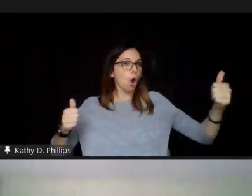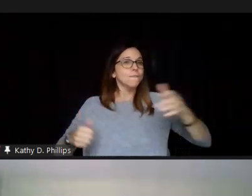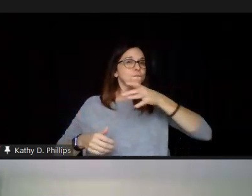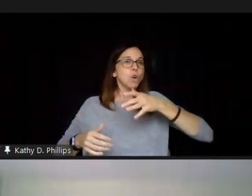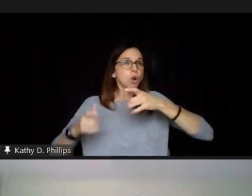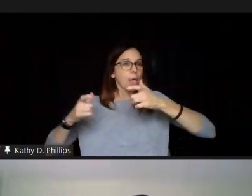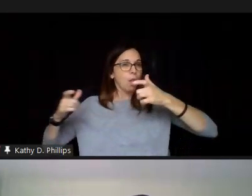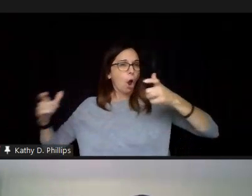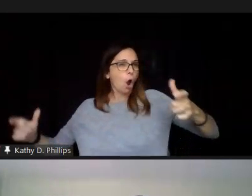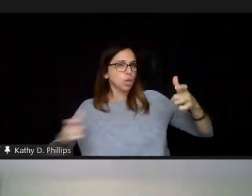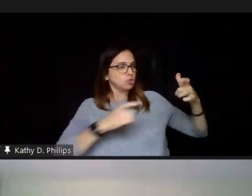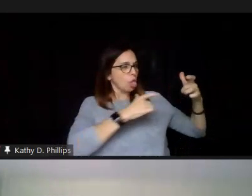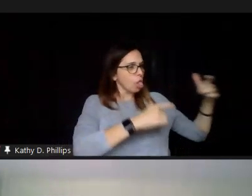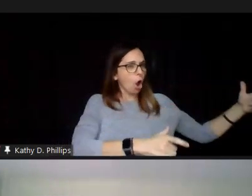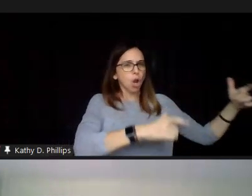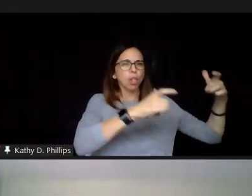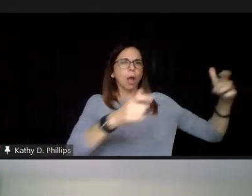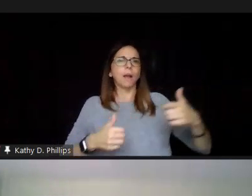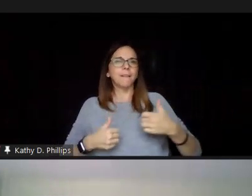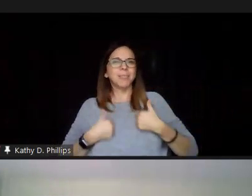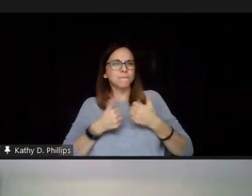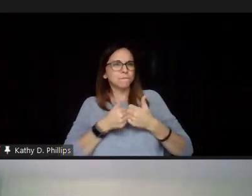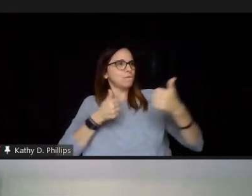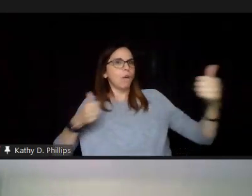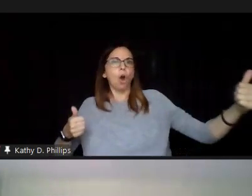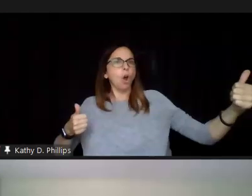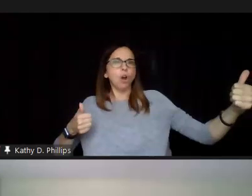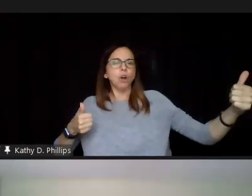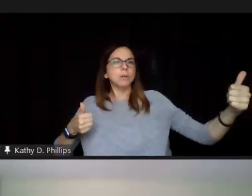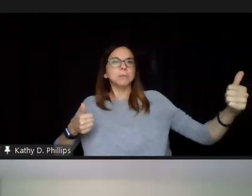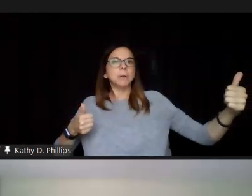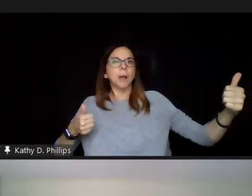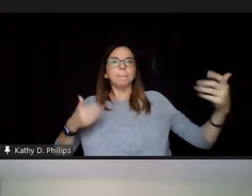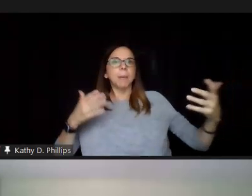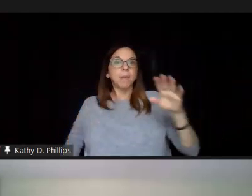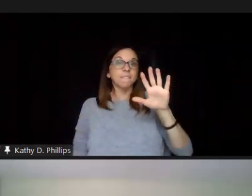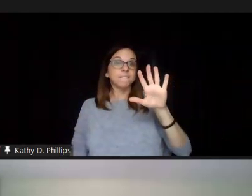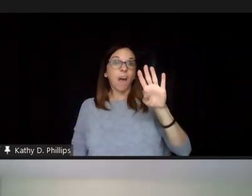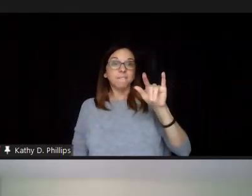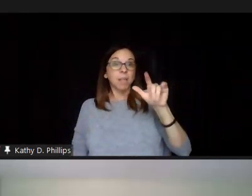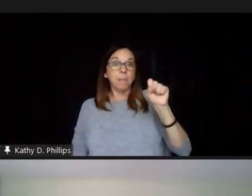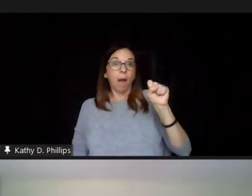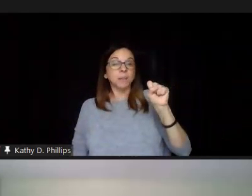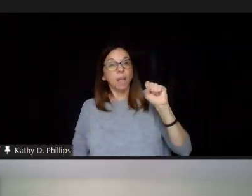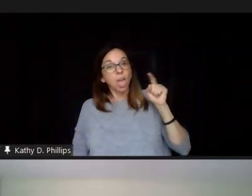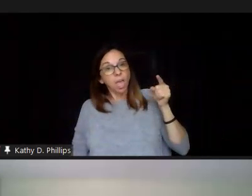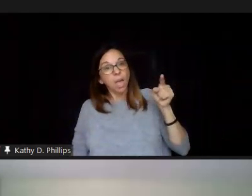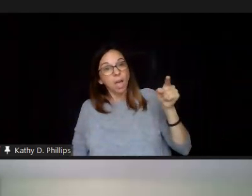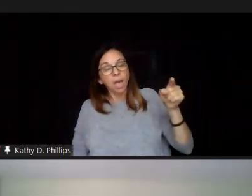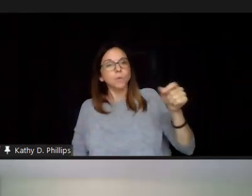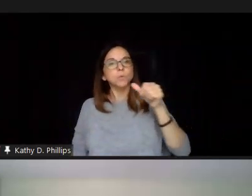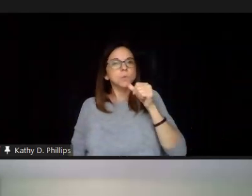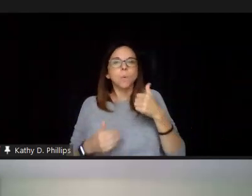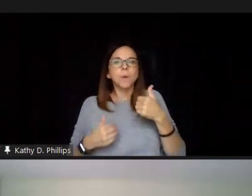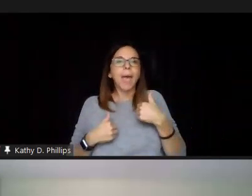very large, and you may not have your nearest neighbor but 5 miles away. So you really don't